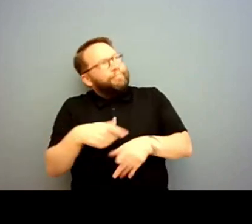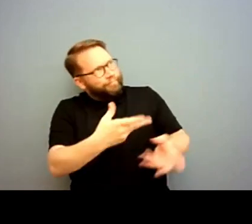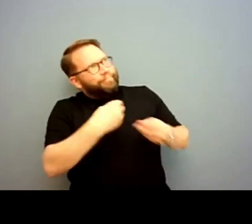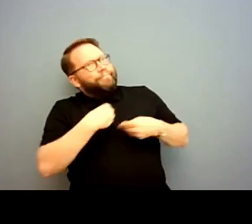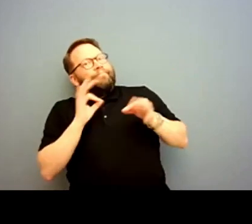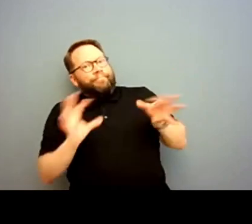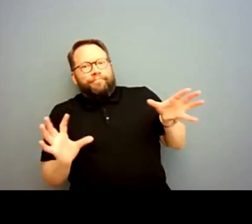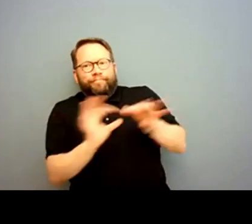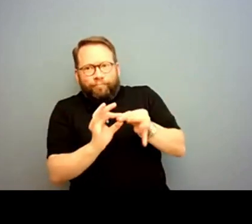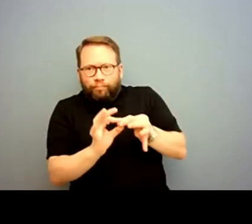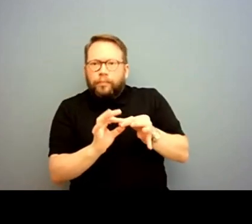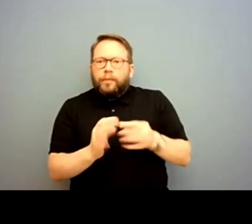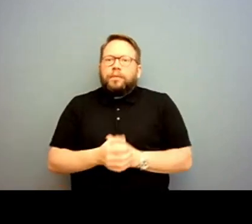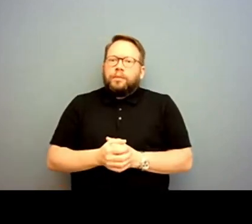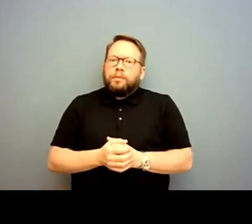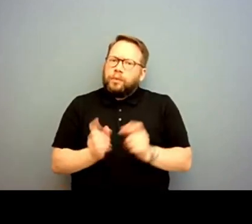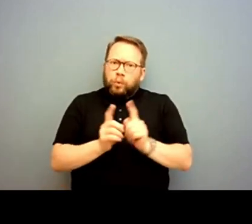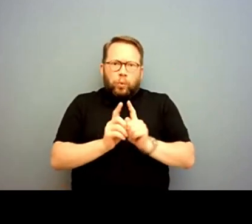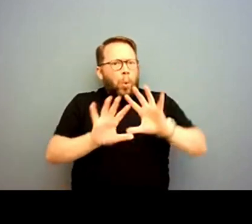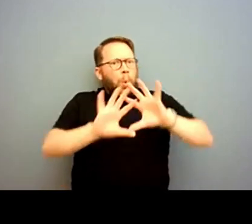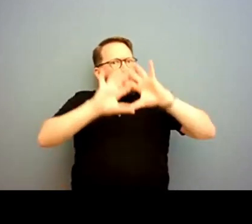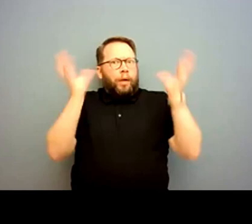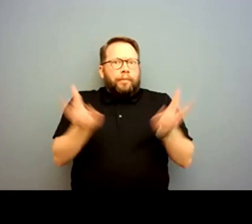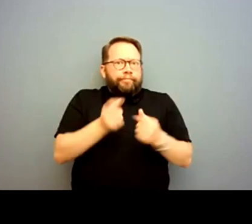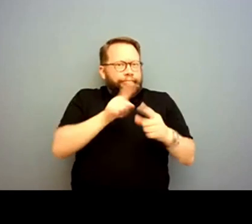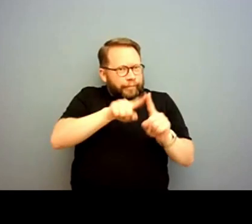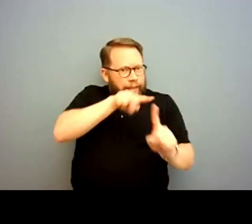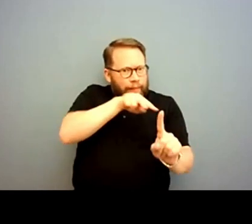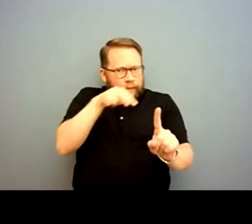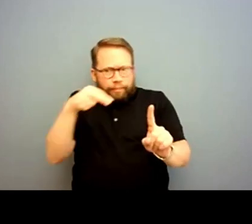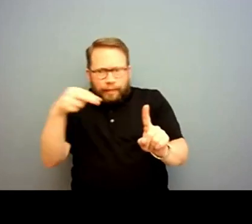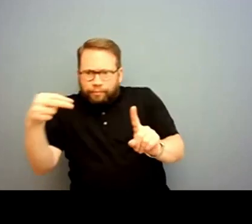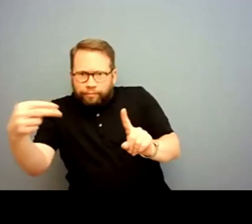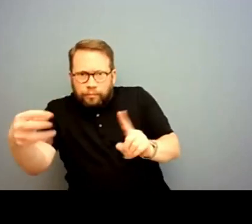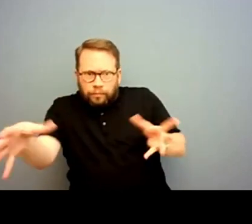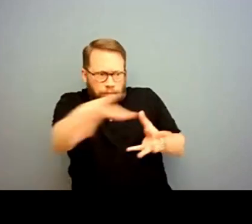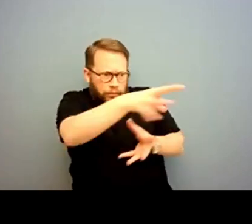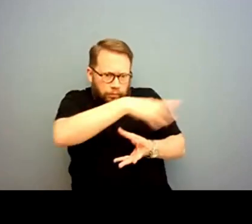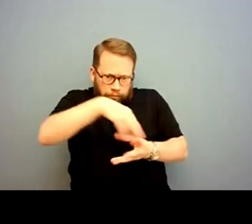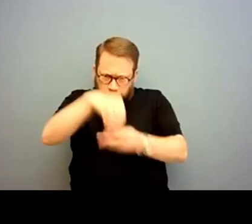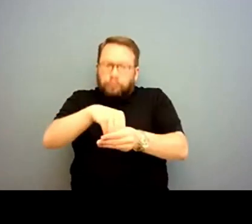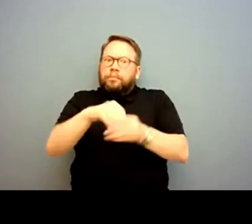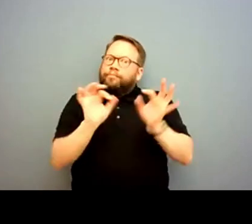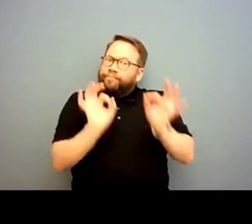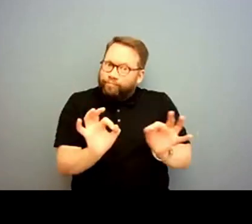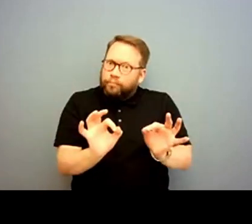We highly appreciate the active participation of civil society in the Nordic